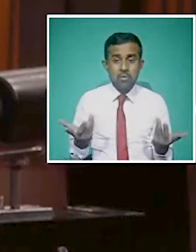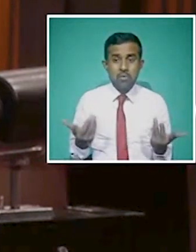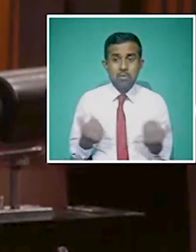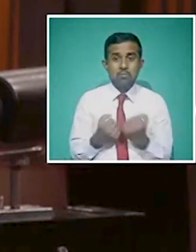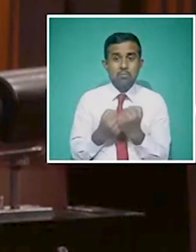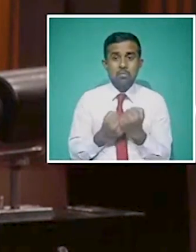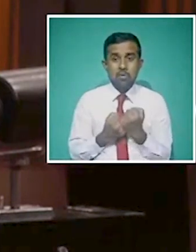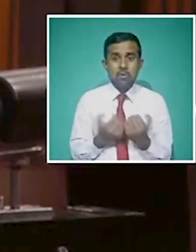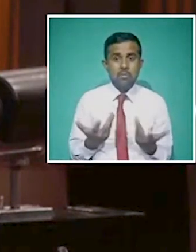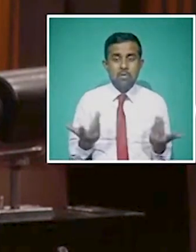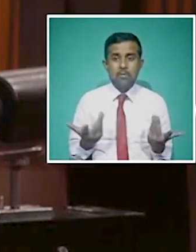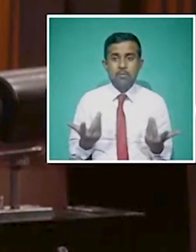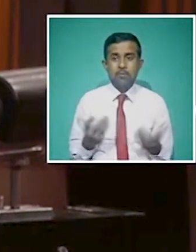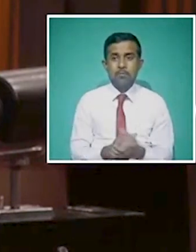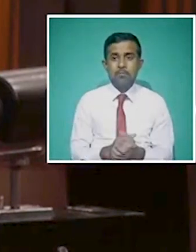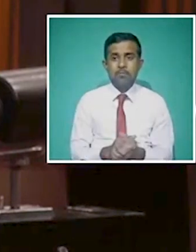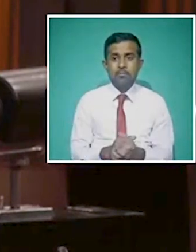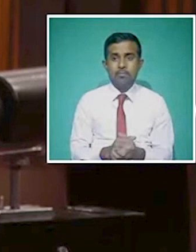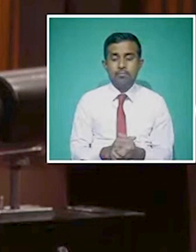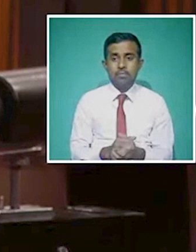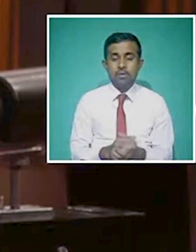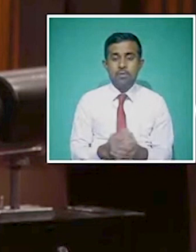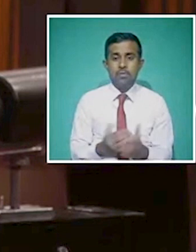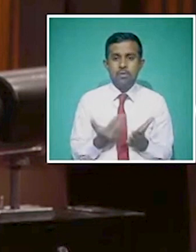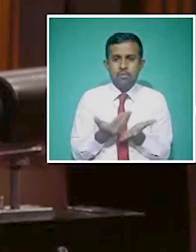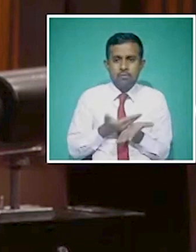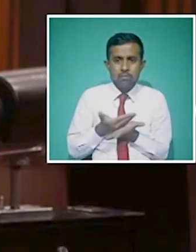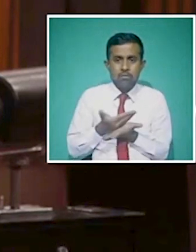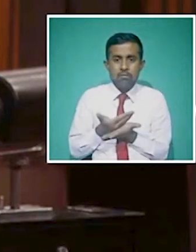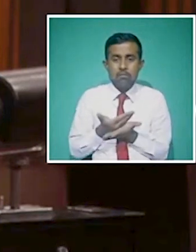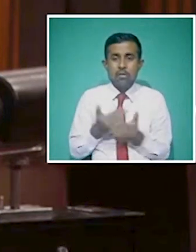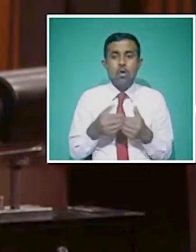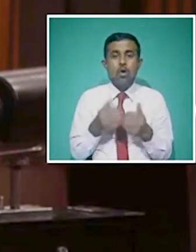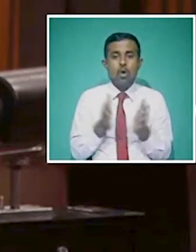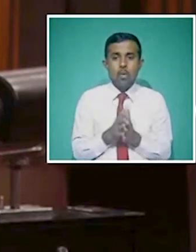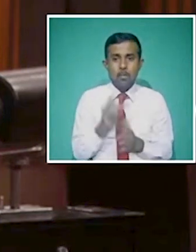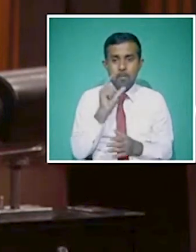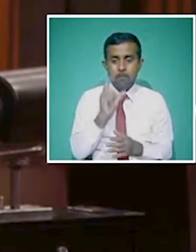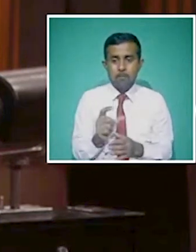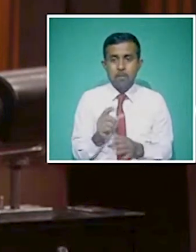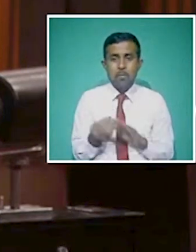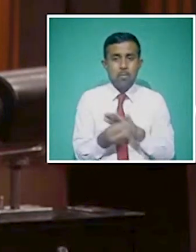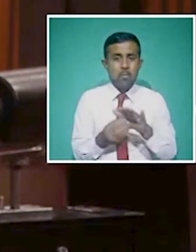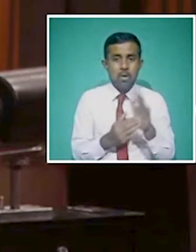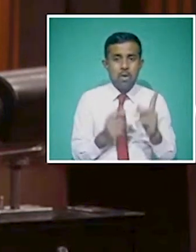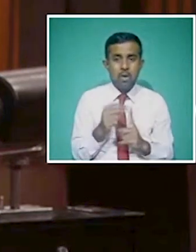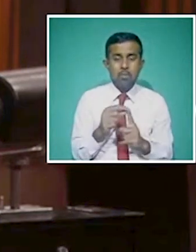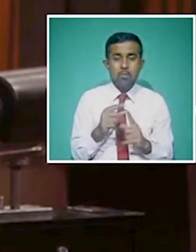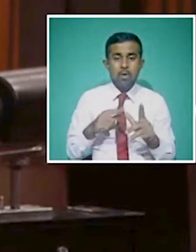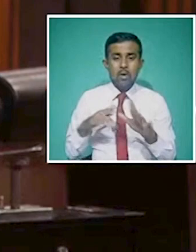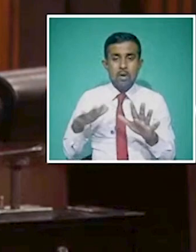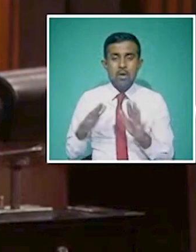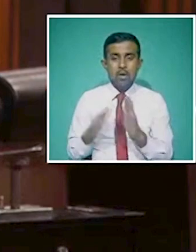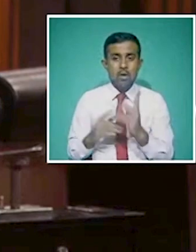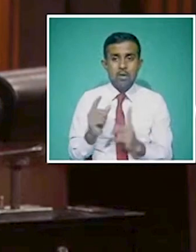At the same time, the balancers. Now, overall, the Ministry of Environment, Ministry of Wildlife, and ewage ma thayakak kena sattva udyana inna